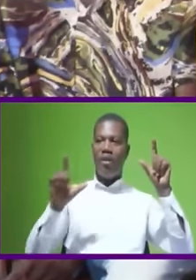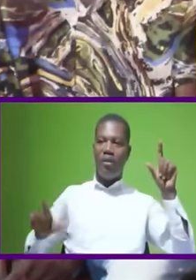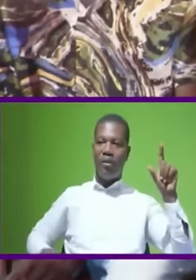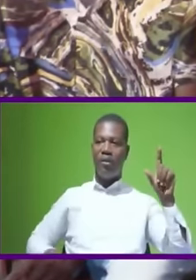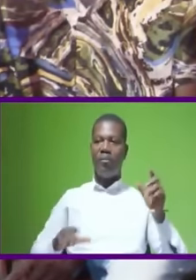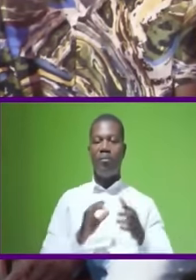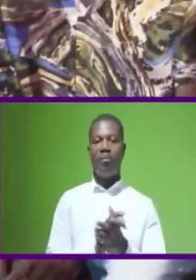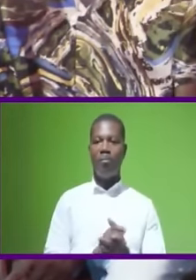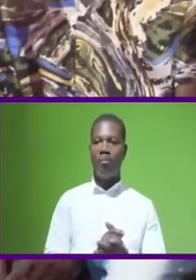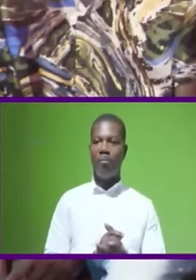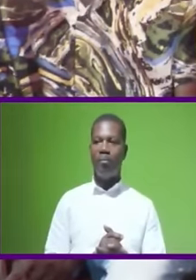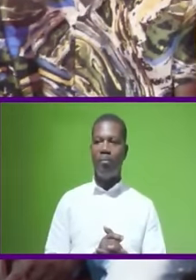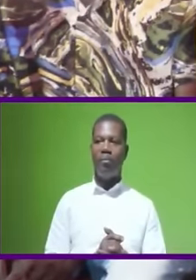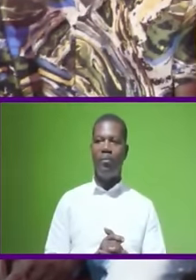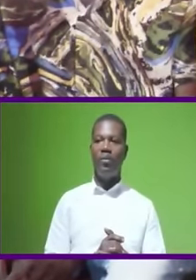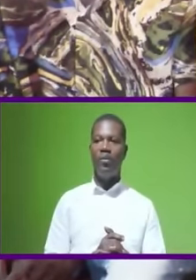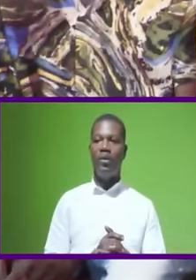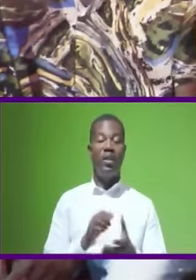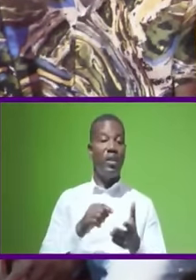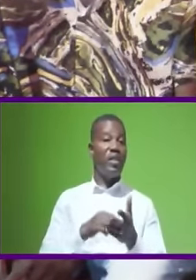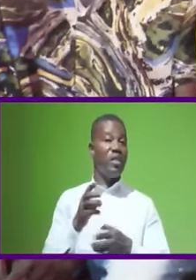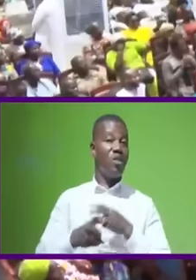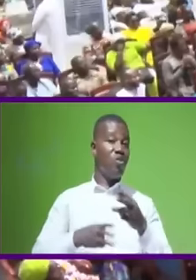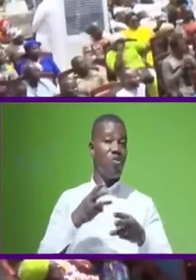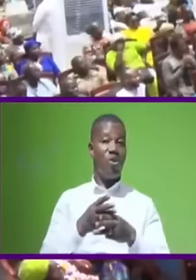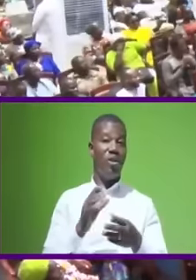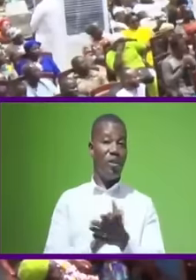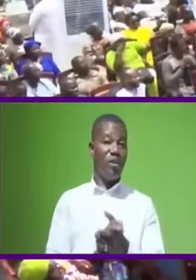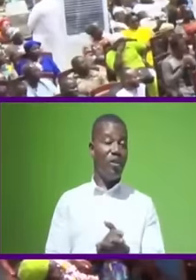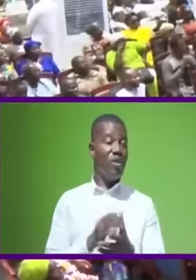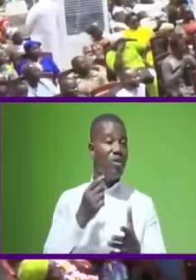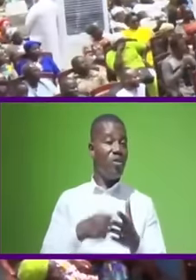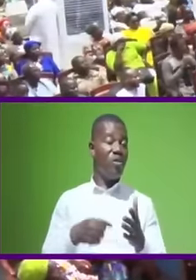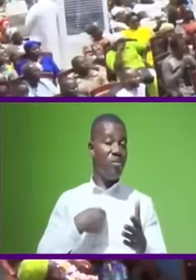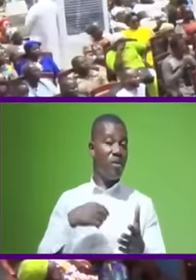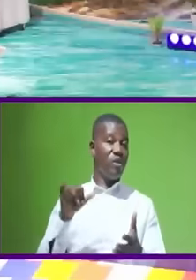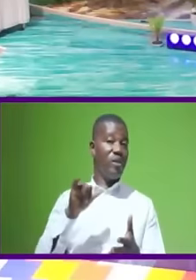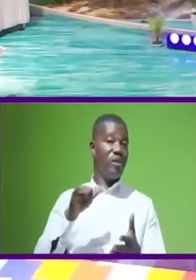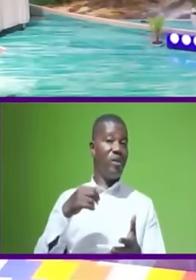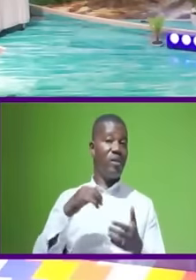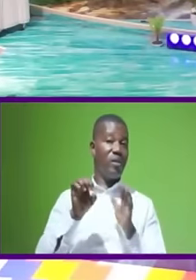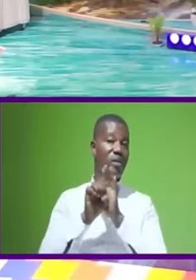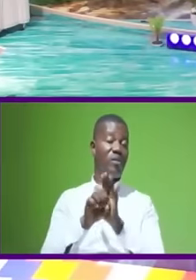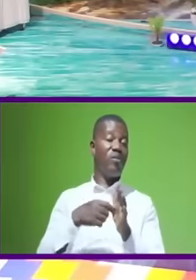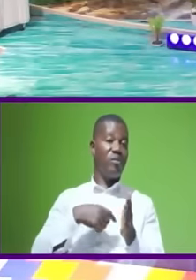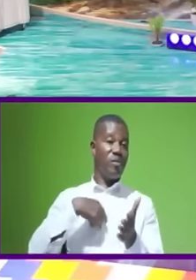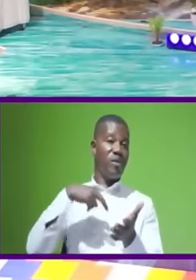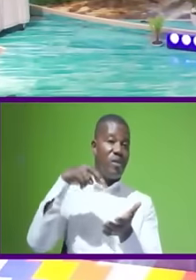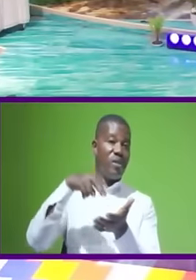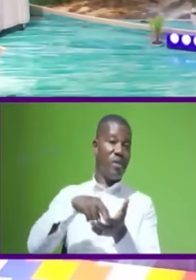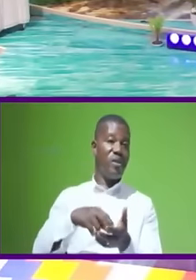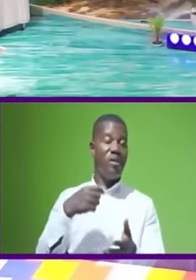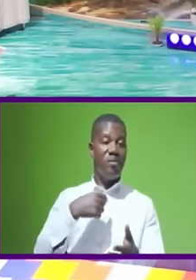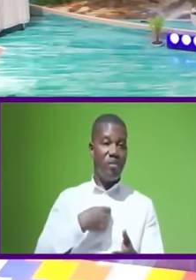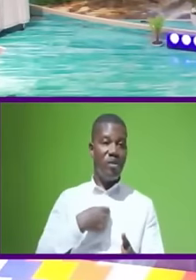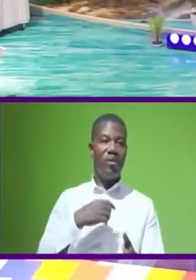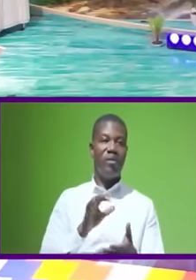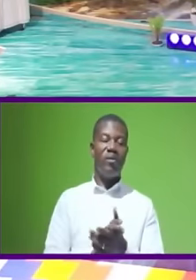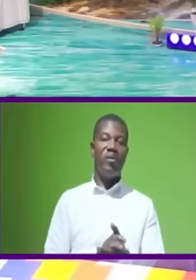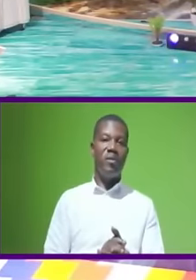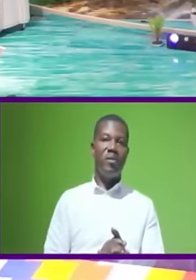Hallelujah. If you ask me, and kadi mi momu jina hai. In this world, mi mom nanke ni se mi